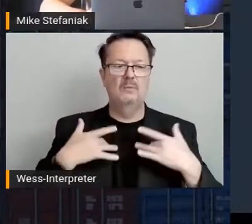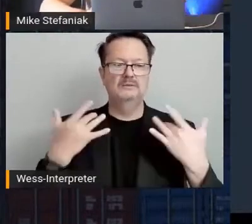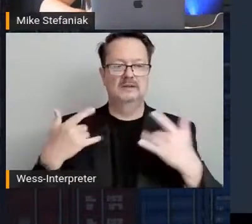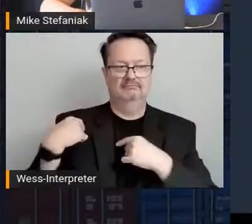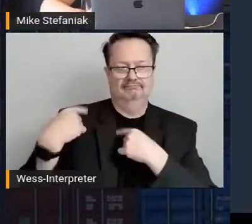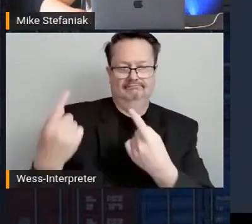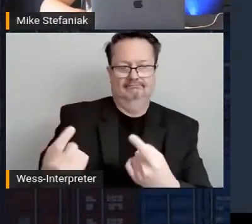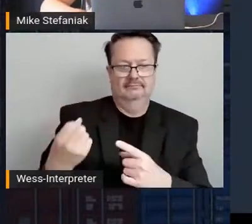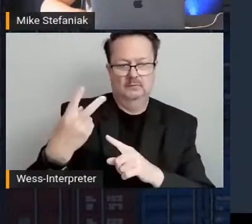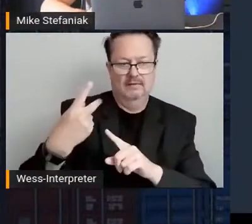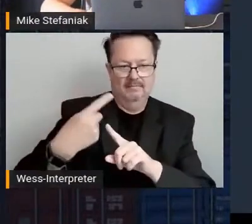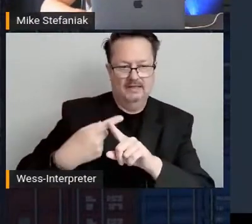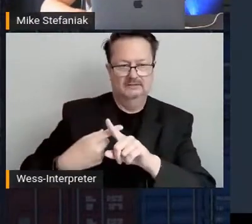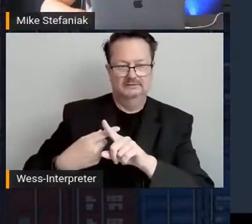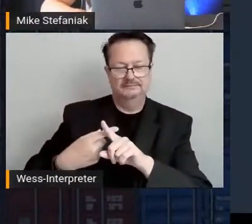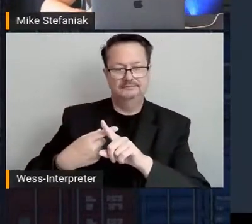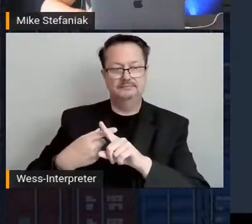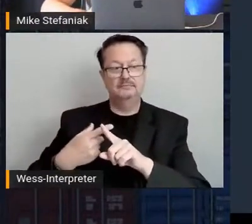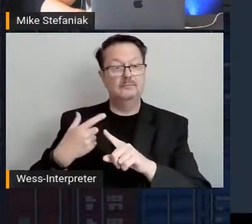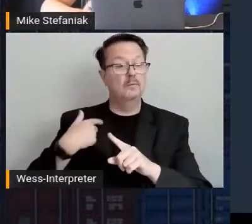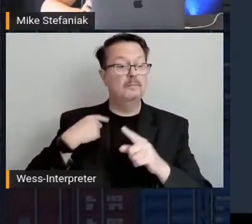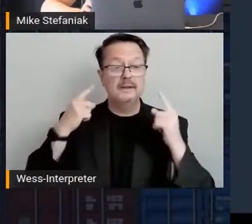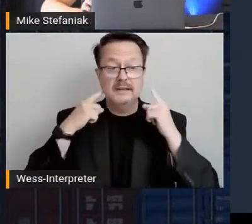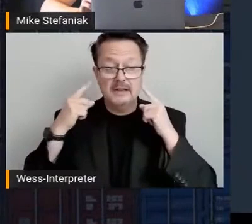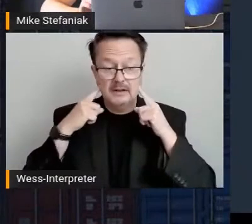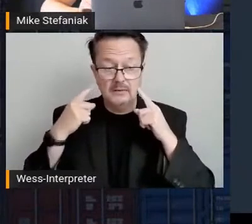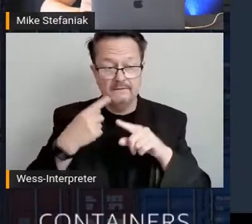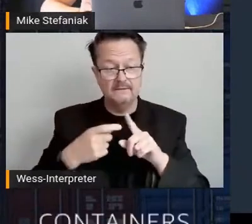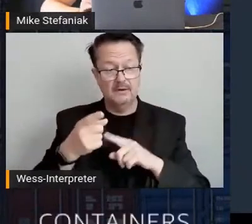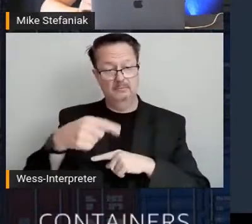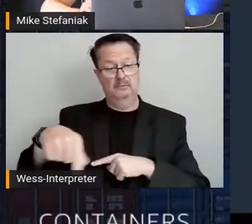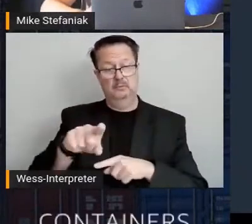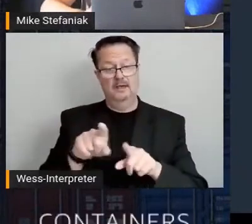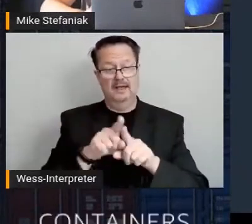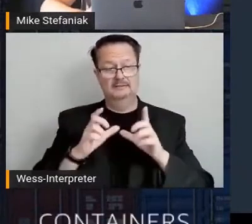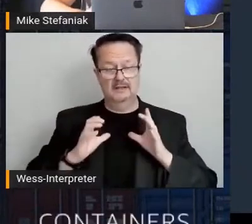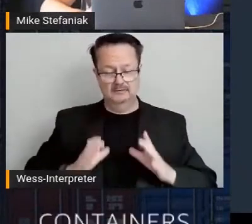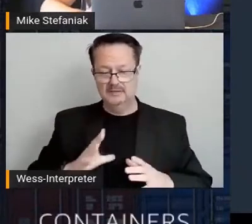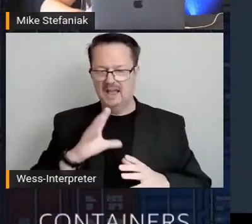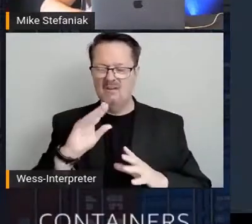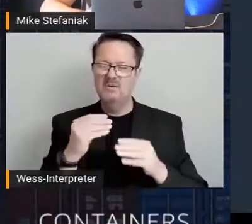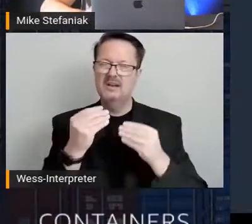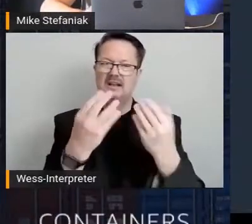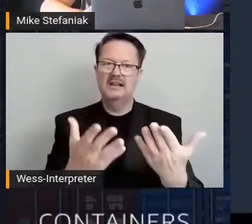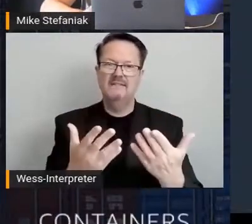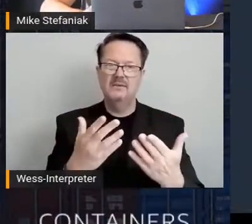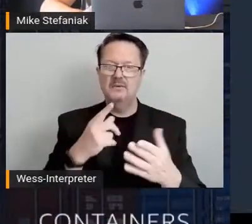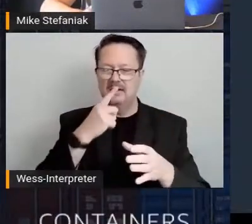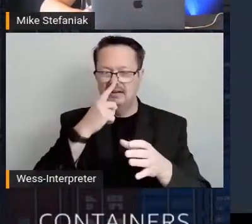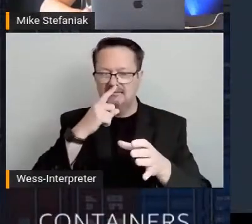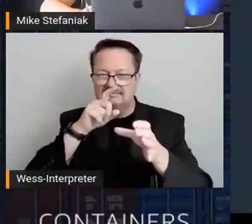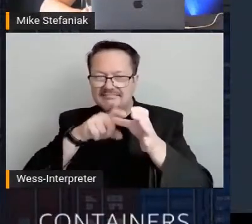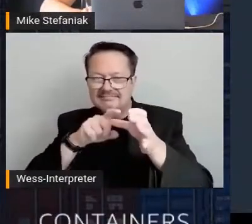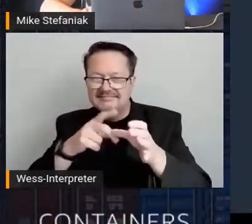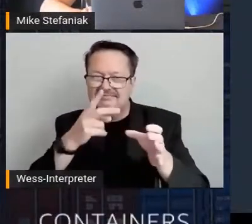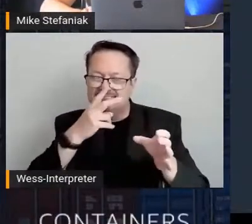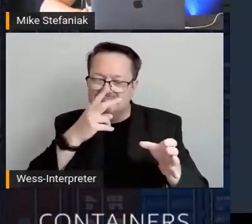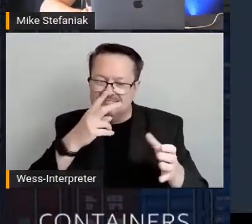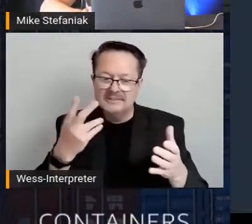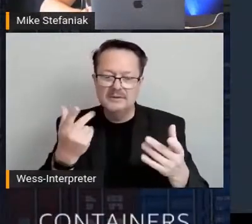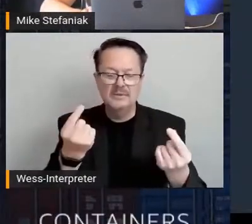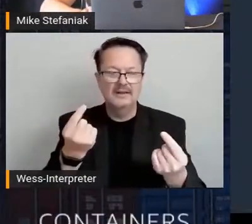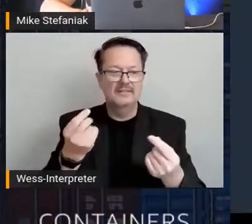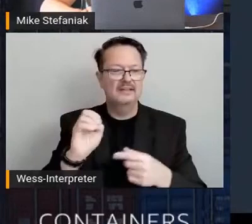12 months, what we've been hearing from you as our customers, and give you a sneak peek into the